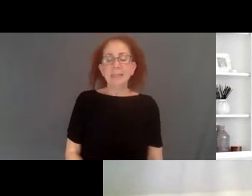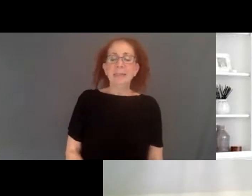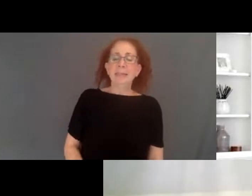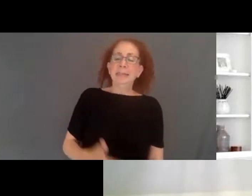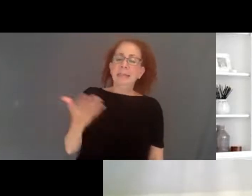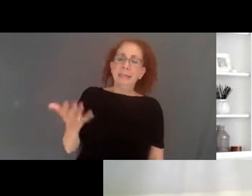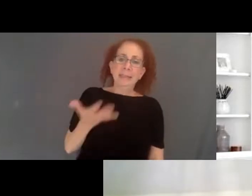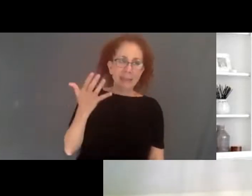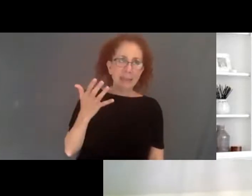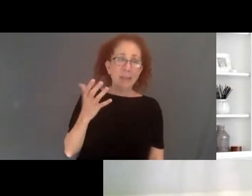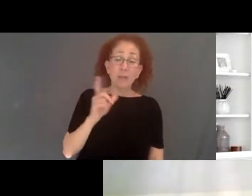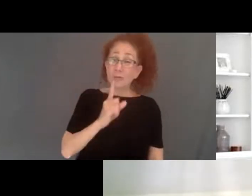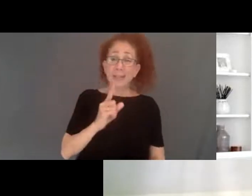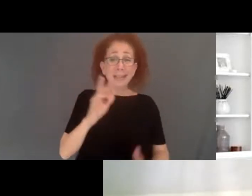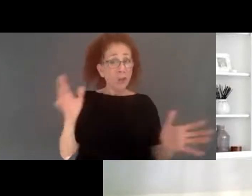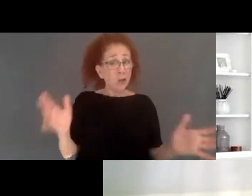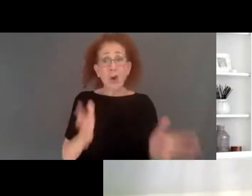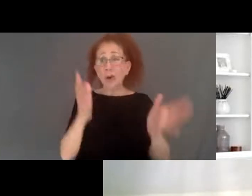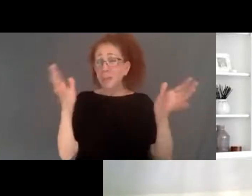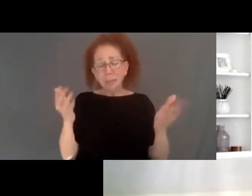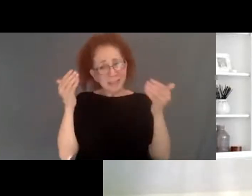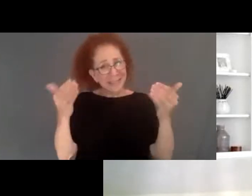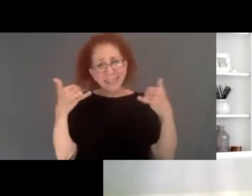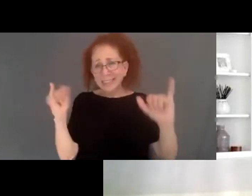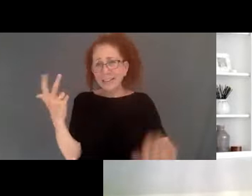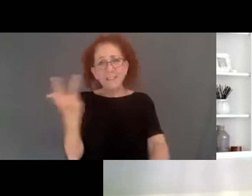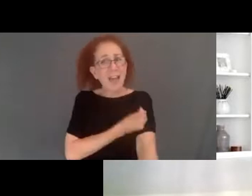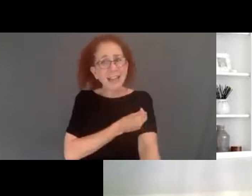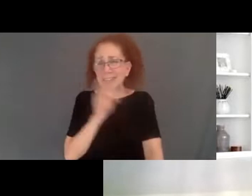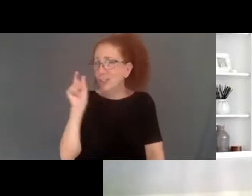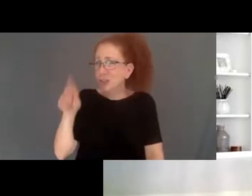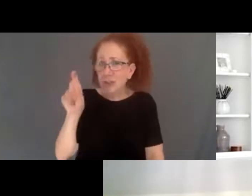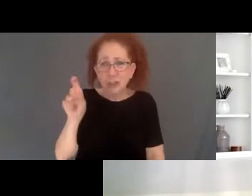Yeah, I think really just encourage people still to get the vaccine. We do see,